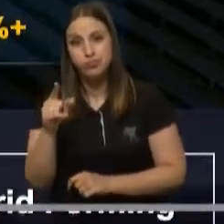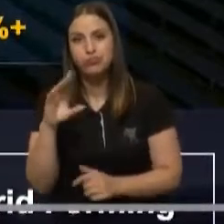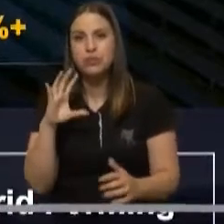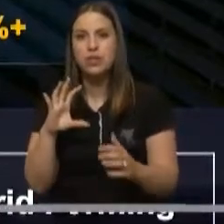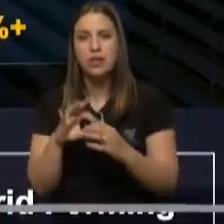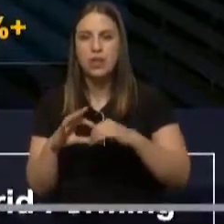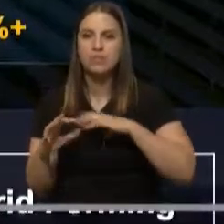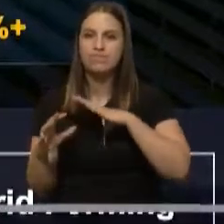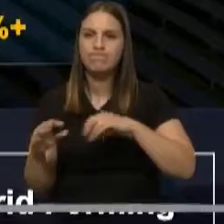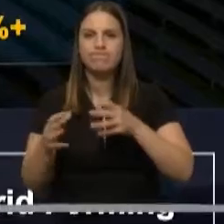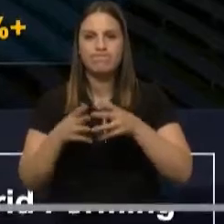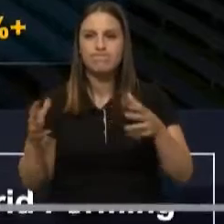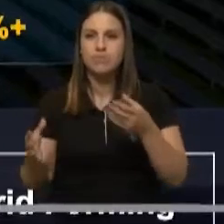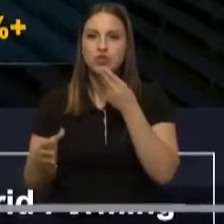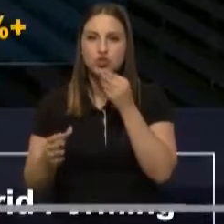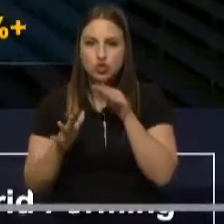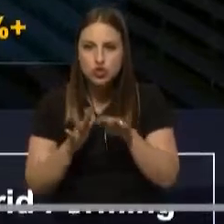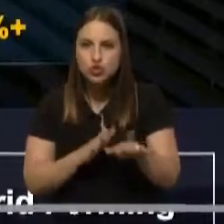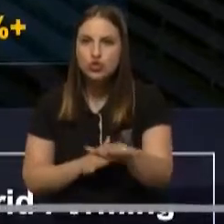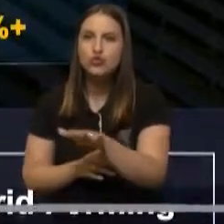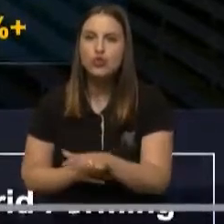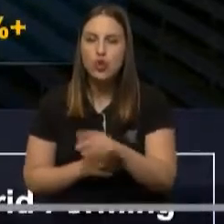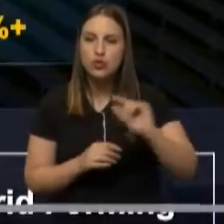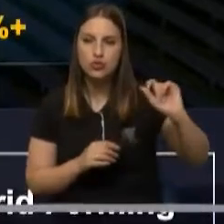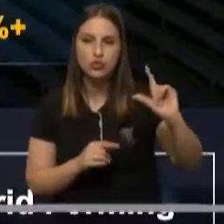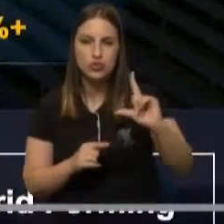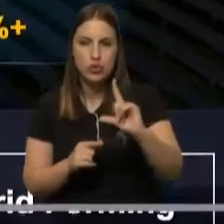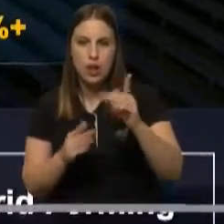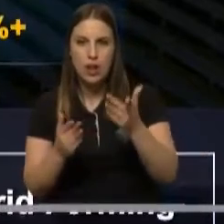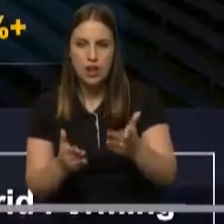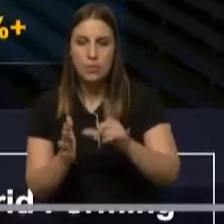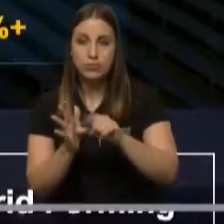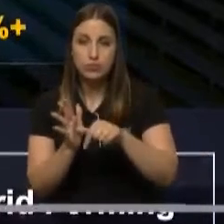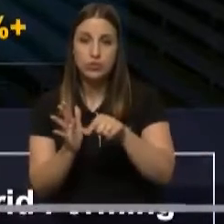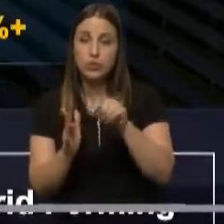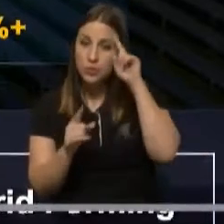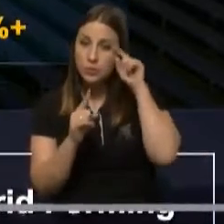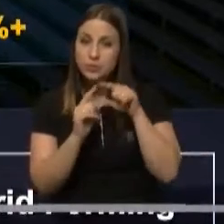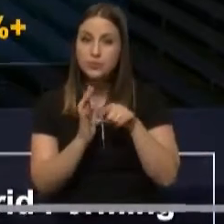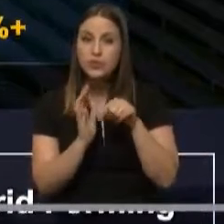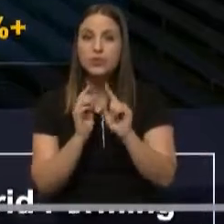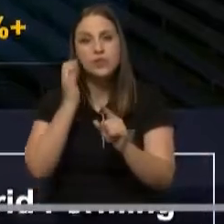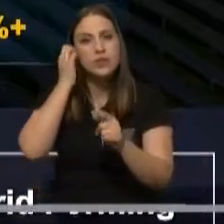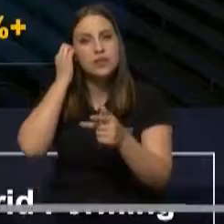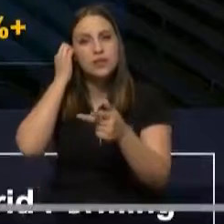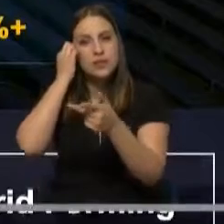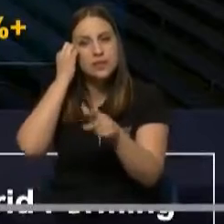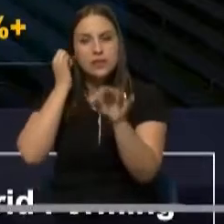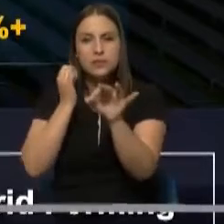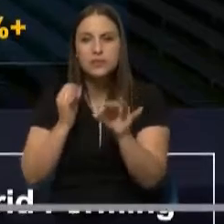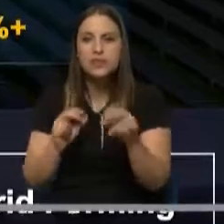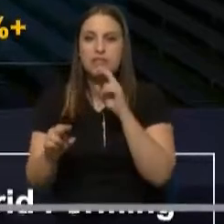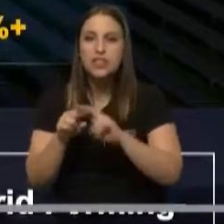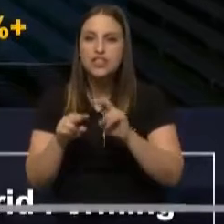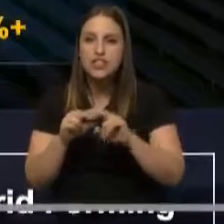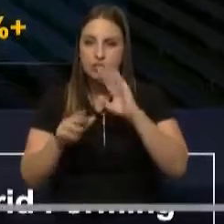world's largest solar and storage project. The target of this project is to provide 100% renewable energy